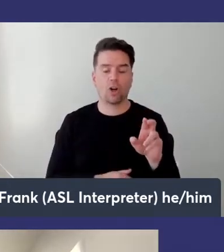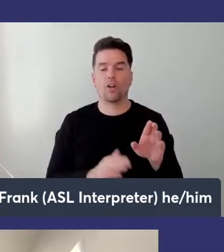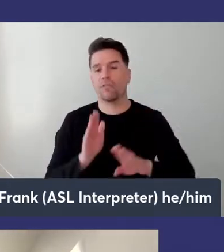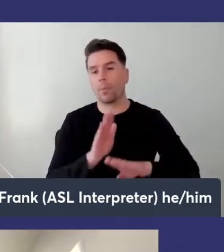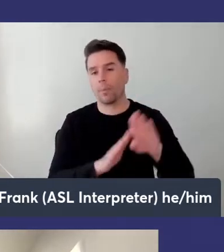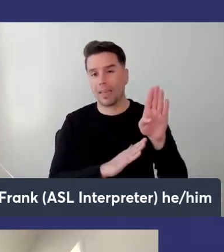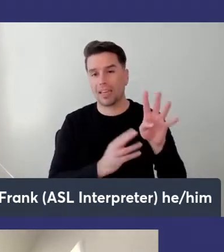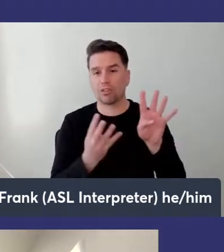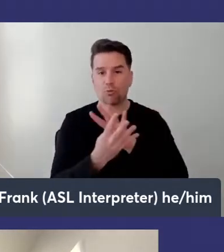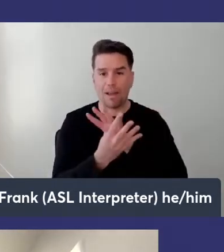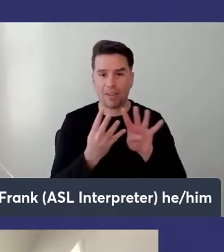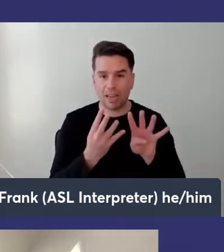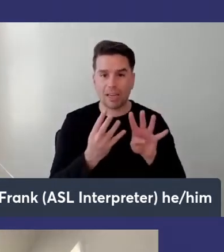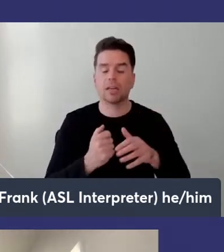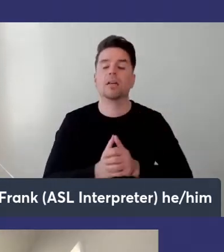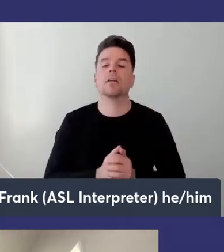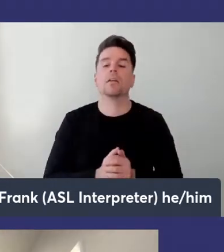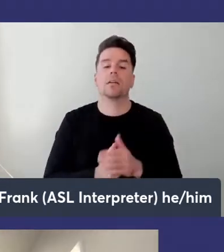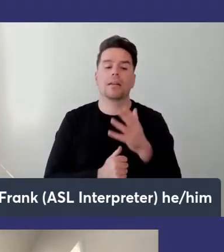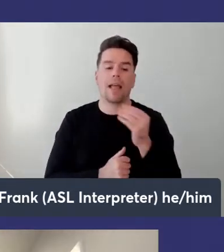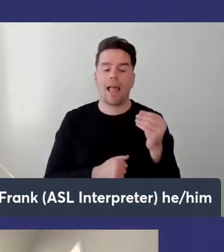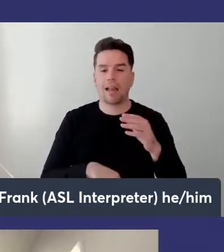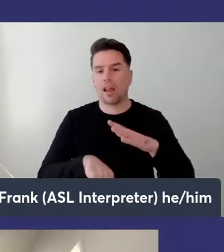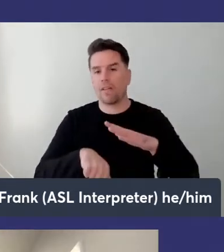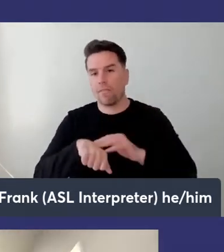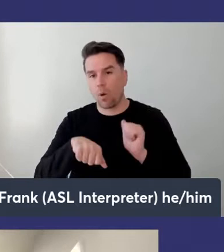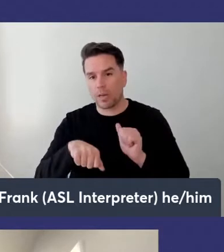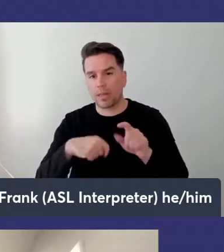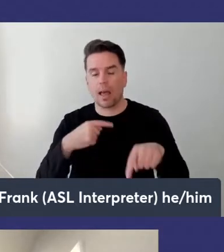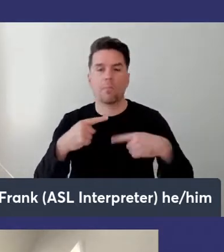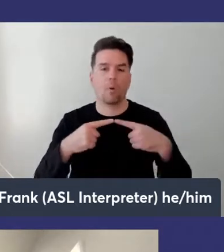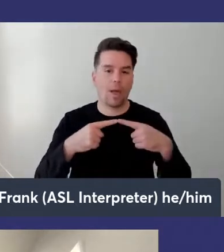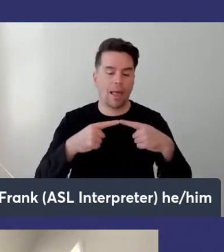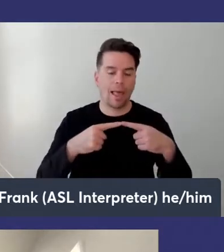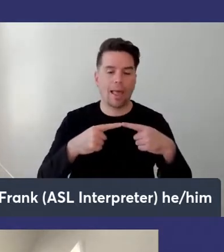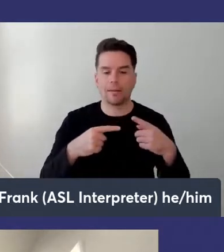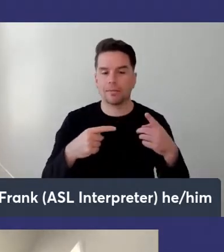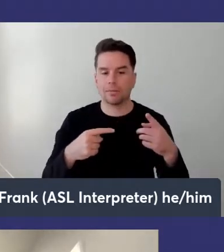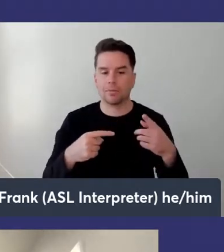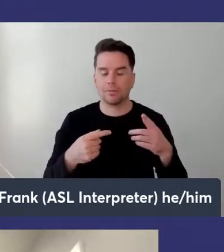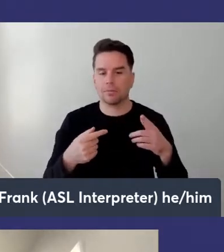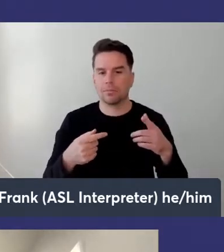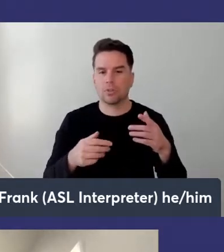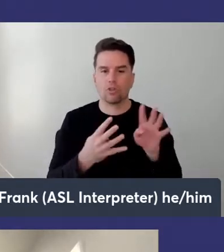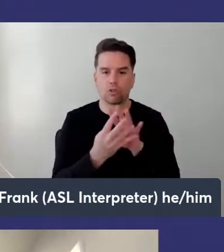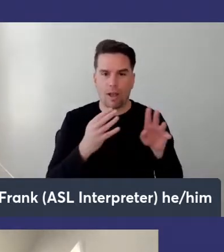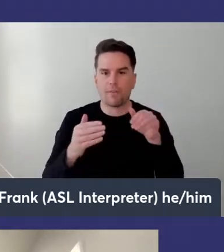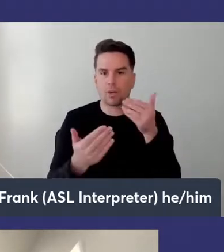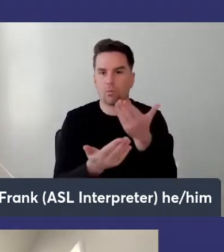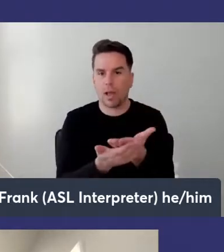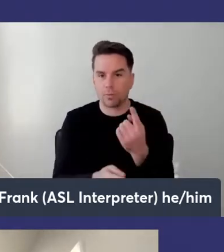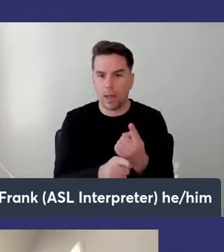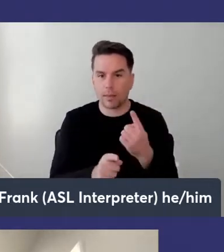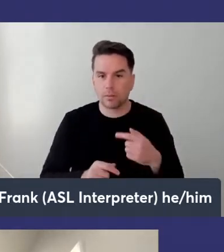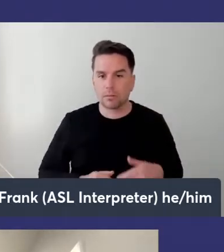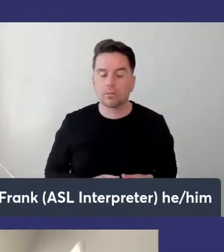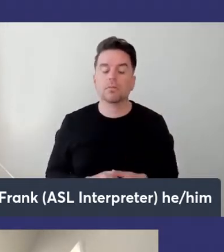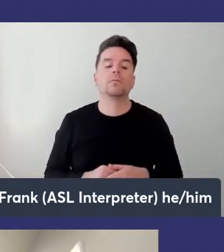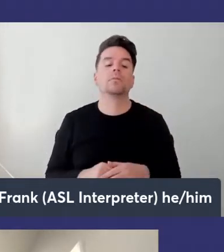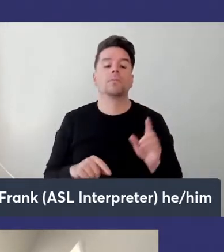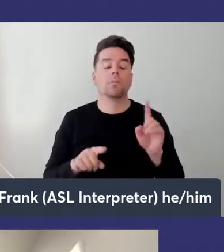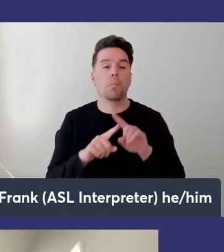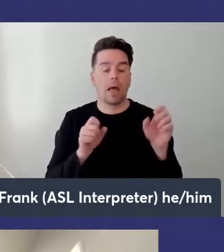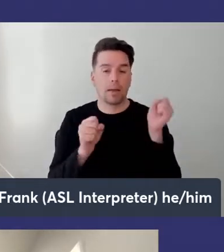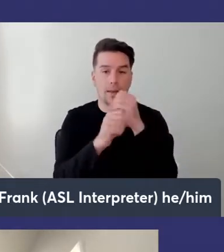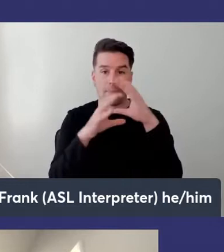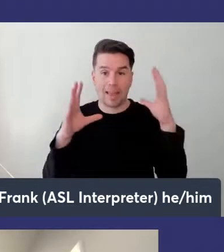traffic, and then kind of invoking them and as you get it, as your traffic comes in, right? But like imagine like